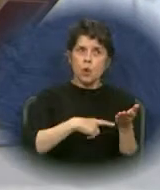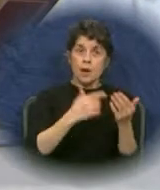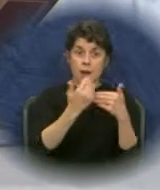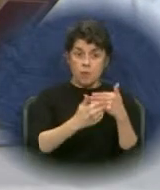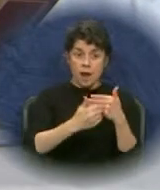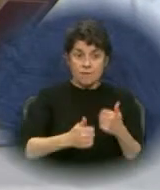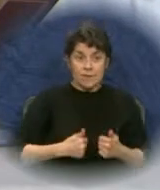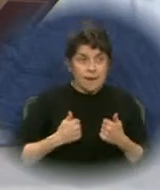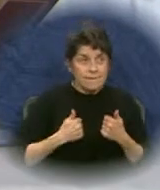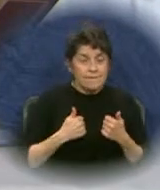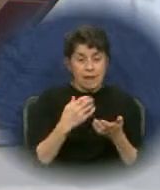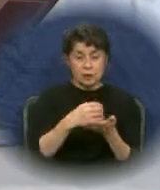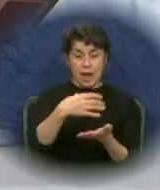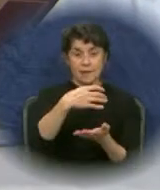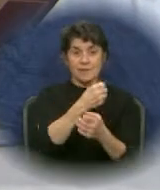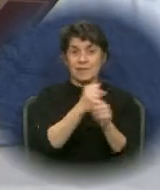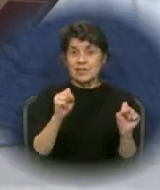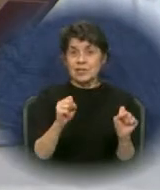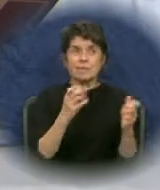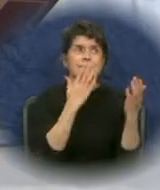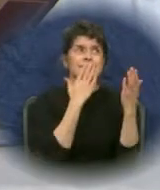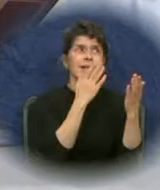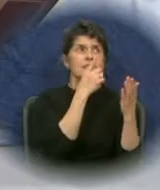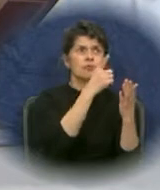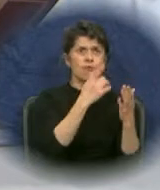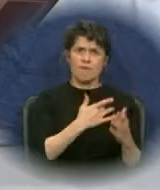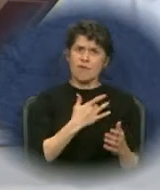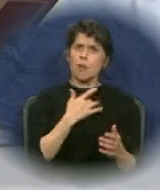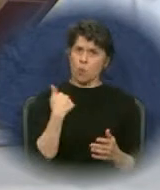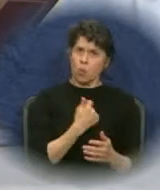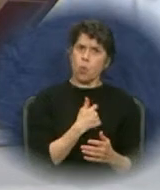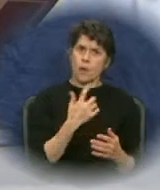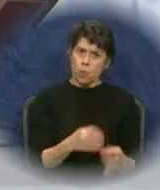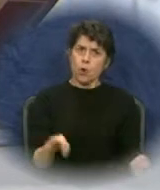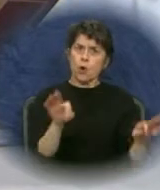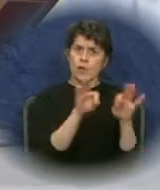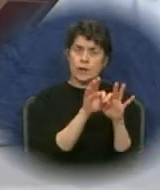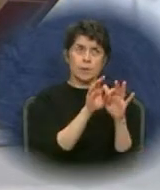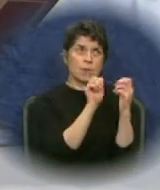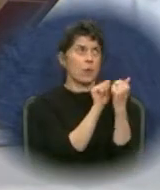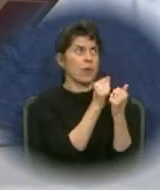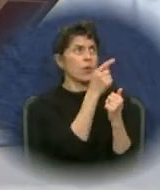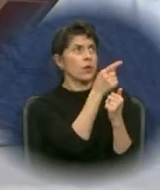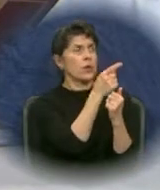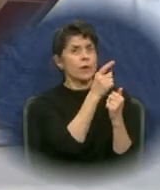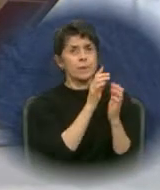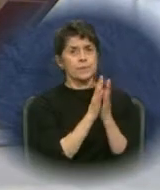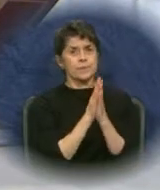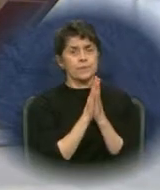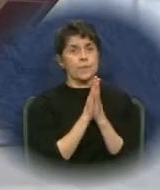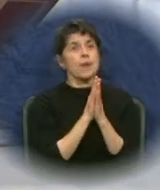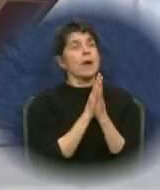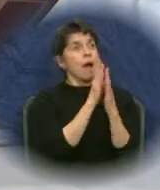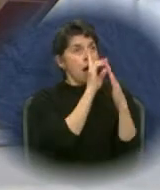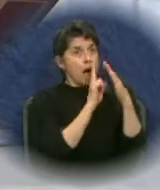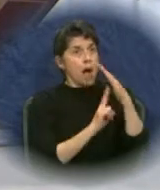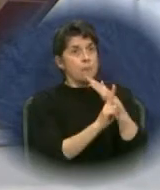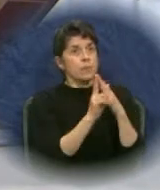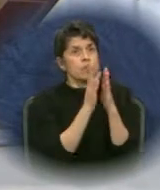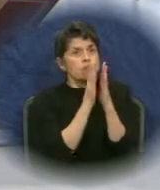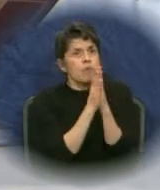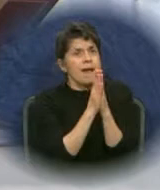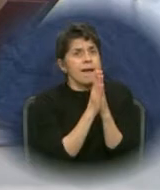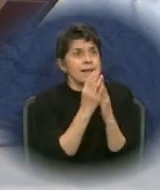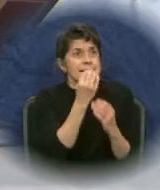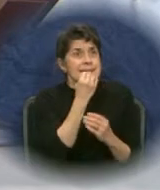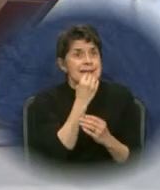of salvation, giving thanks that you have held us worthy to be in your presence and minister to you. Humbly we pray that, partaking